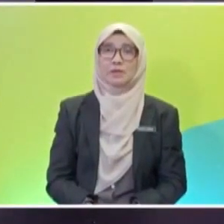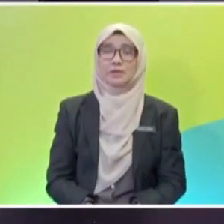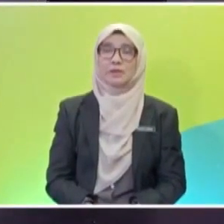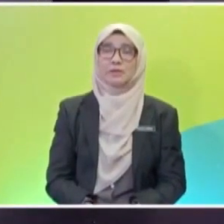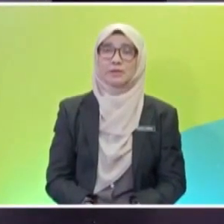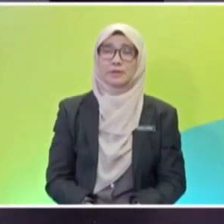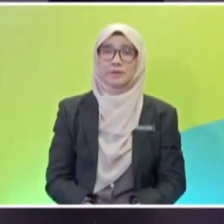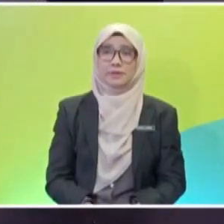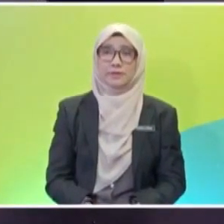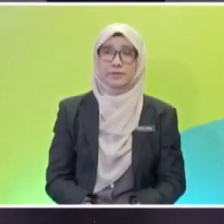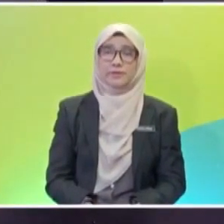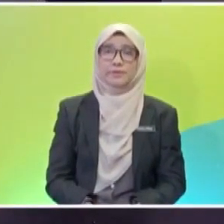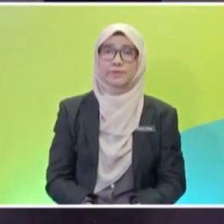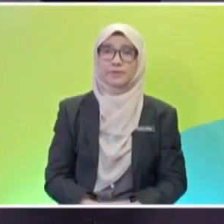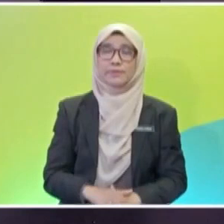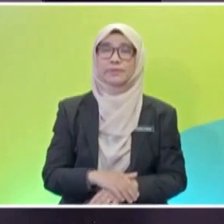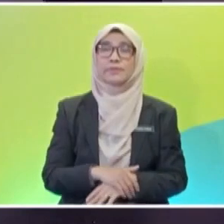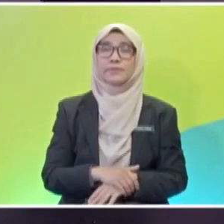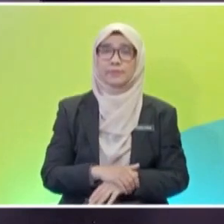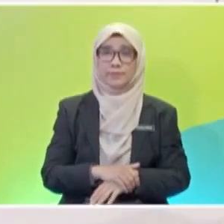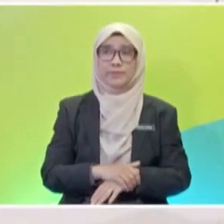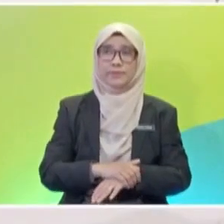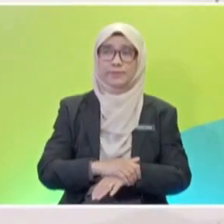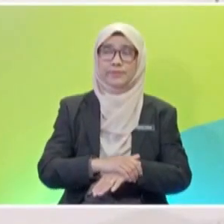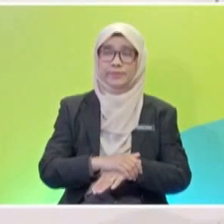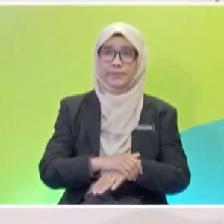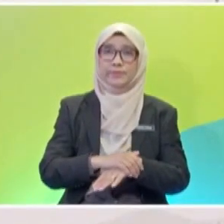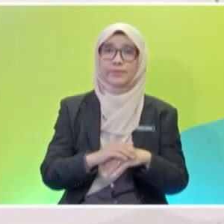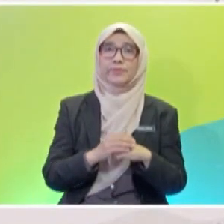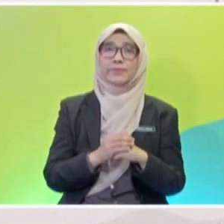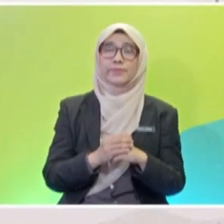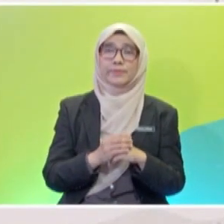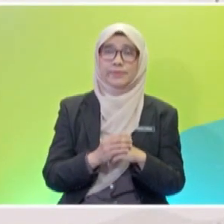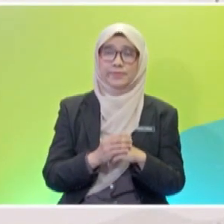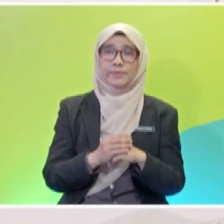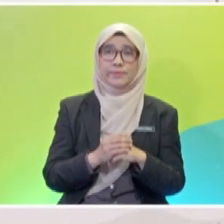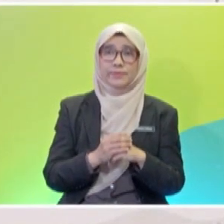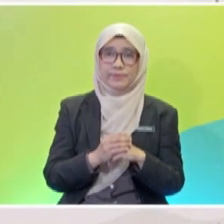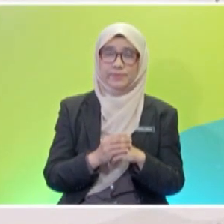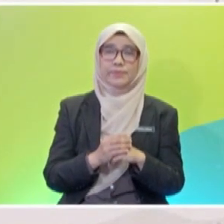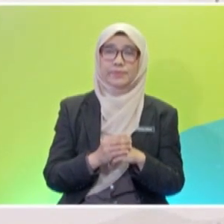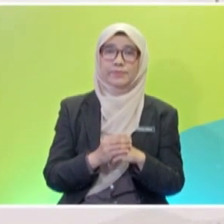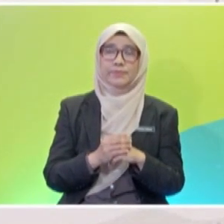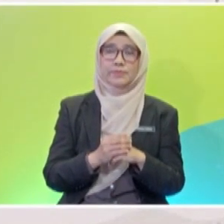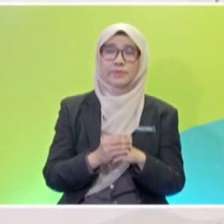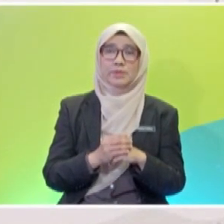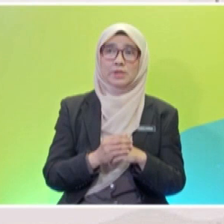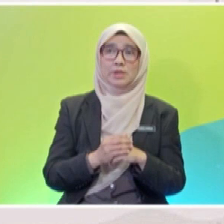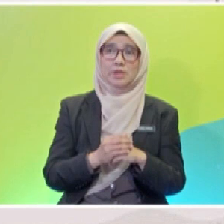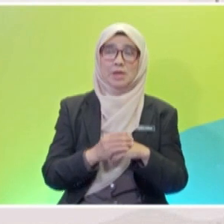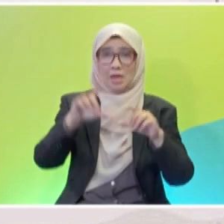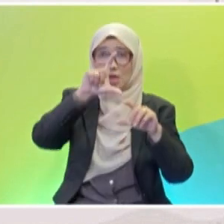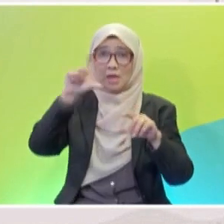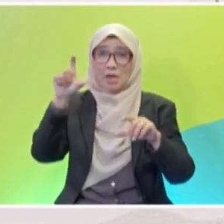words. Okay, so as you can see, she got it, she nailed it, even though it's not in the same words as I did. Yeah. All right. Paragraph